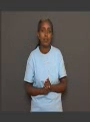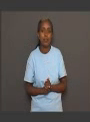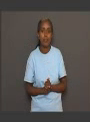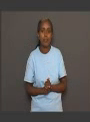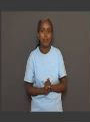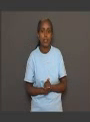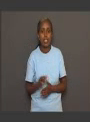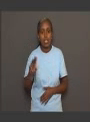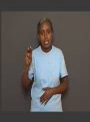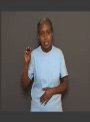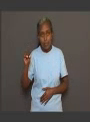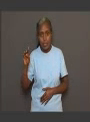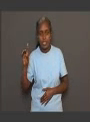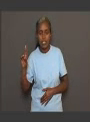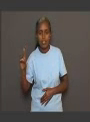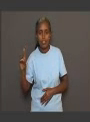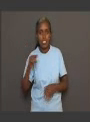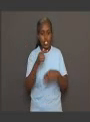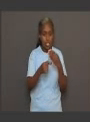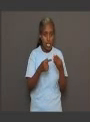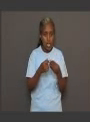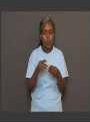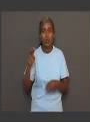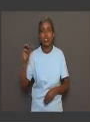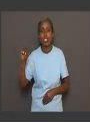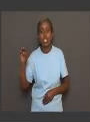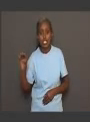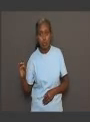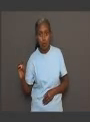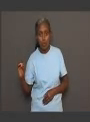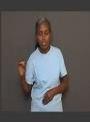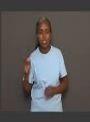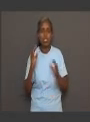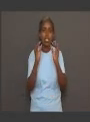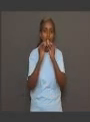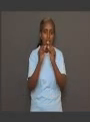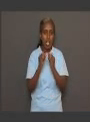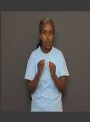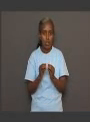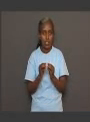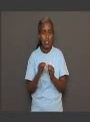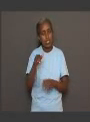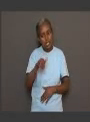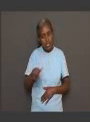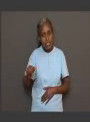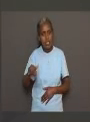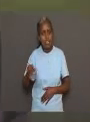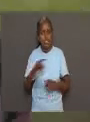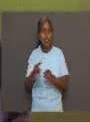The mean deviation about the mode is calculated in the same manner.